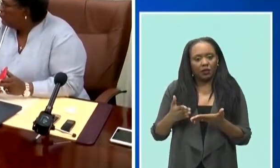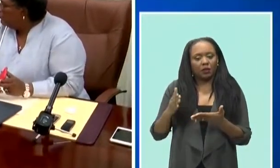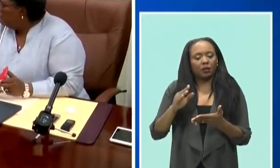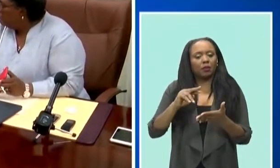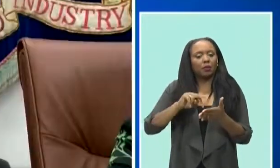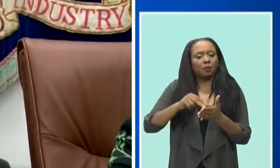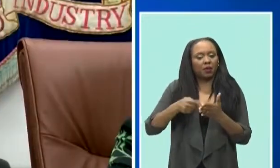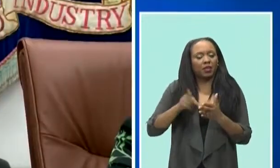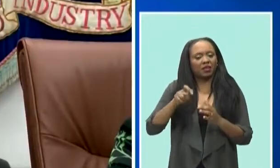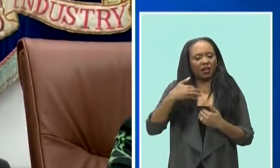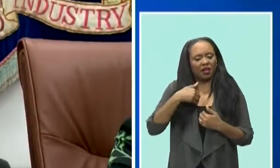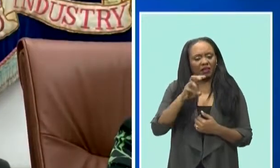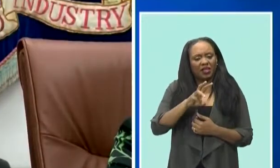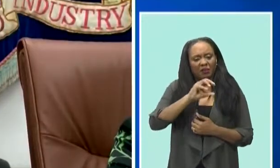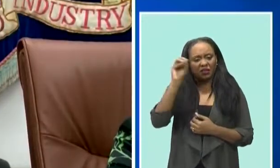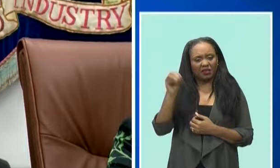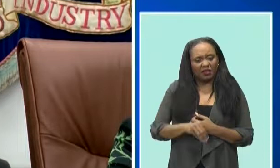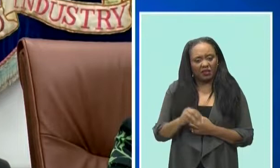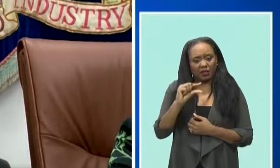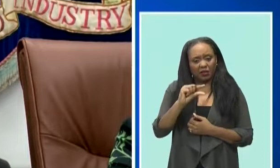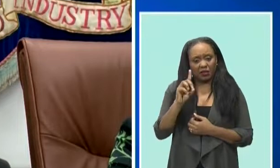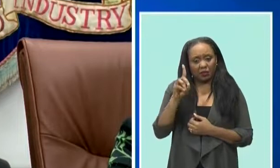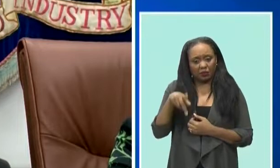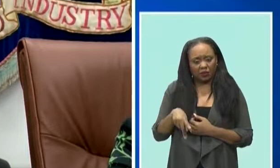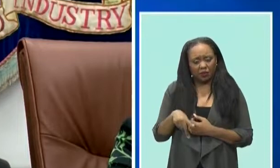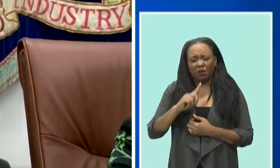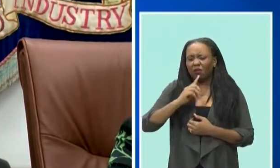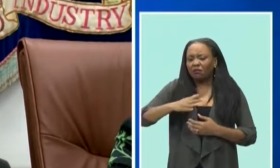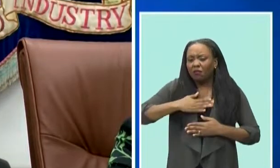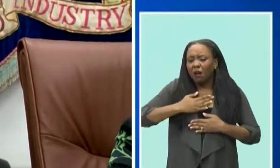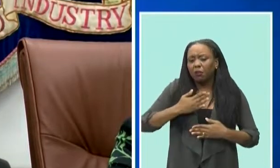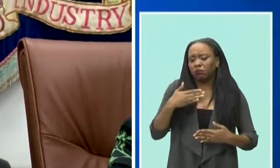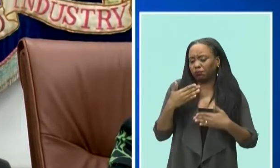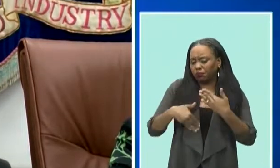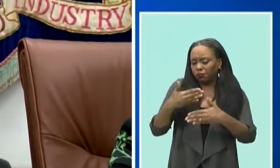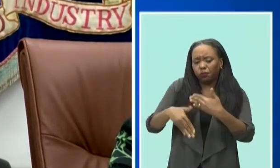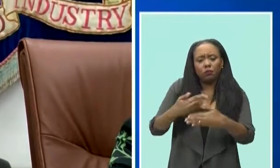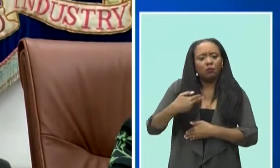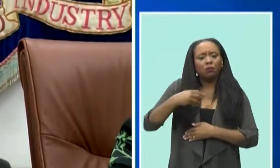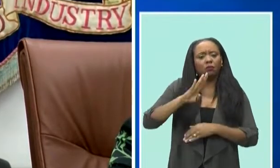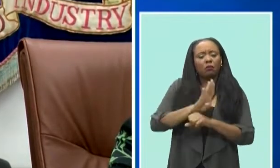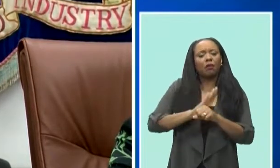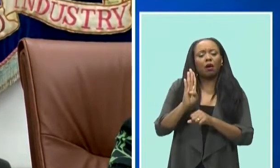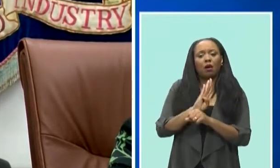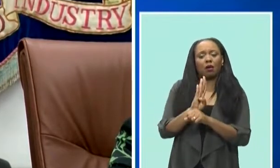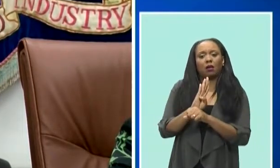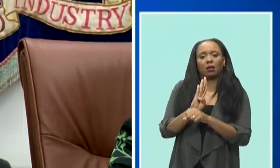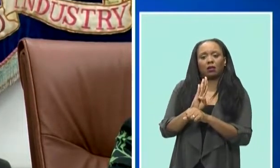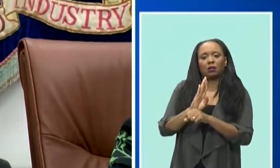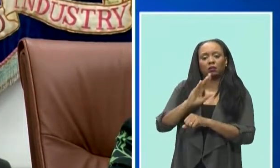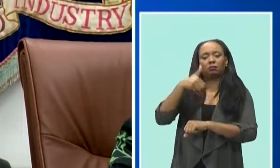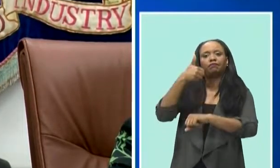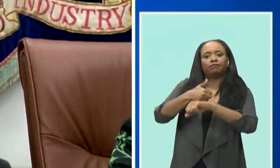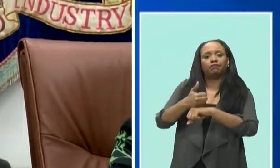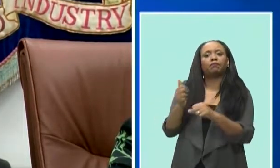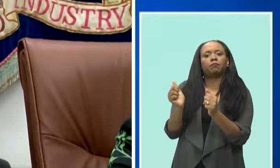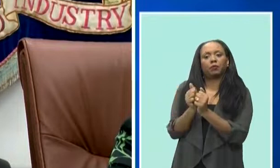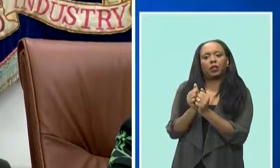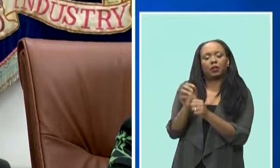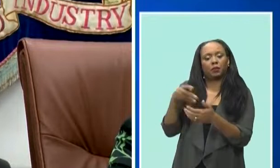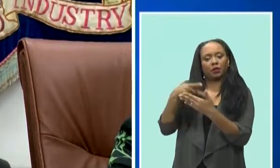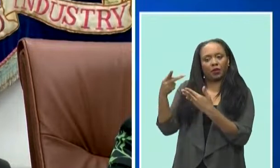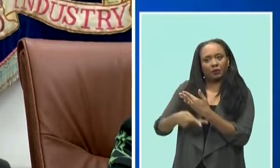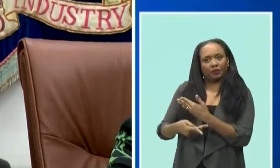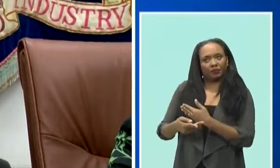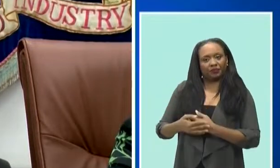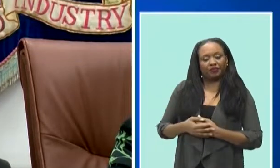of GDP. He was pleased with the progress the island is making in implementing structural benchmarks under the EFF, including those